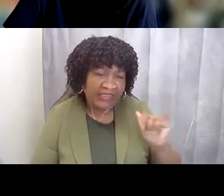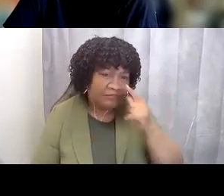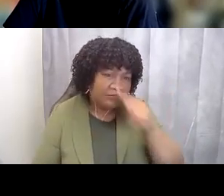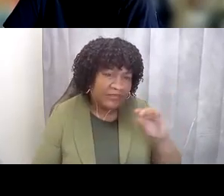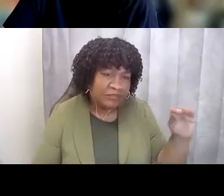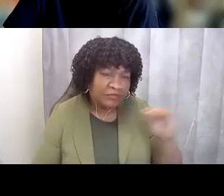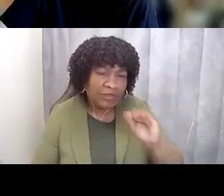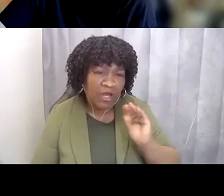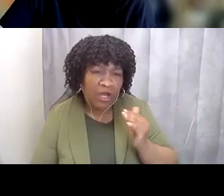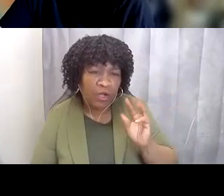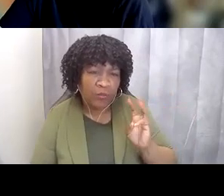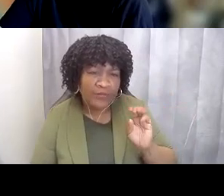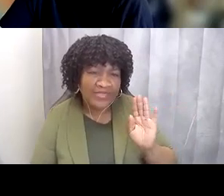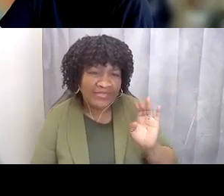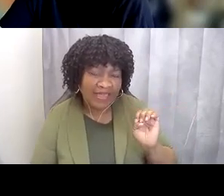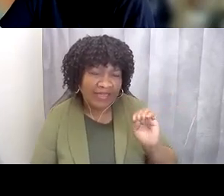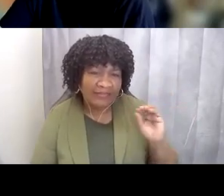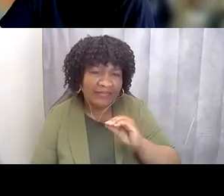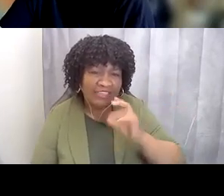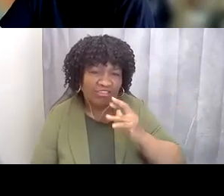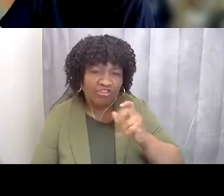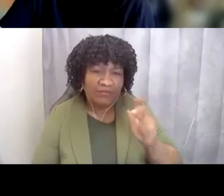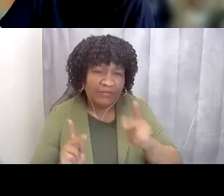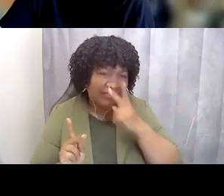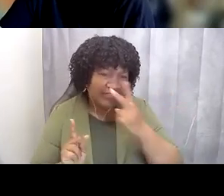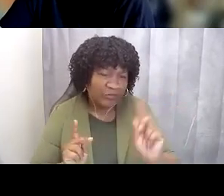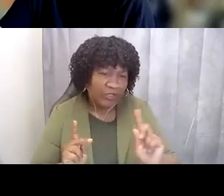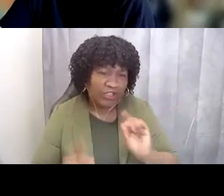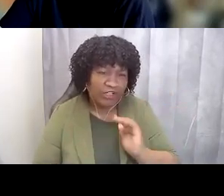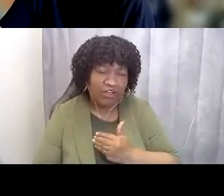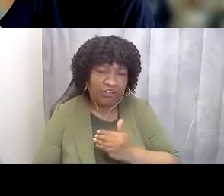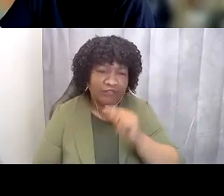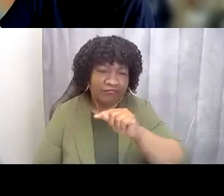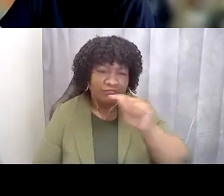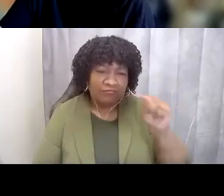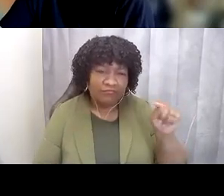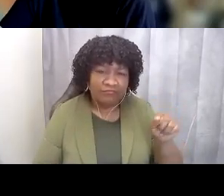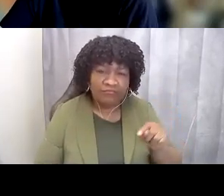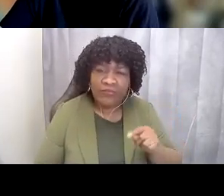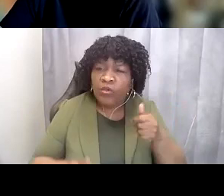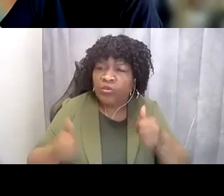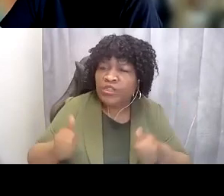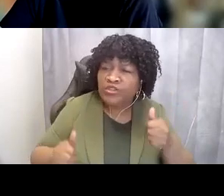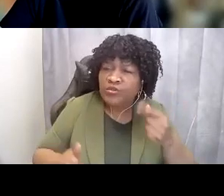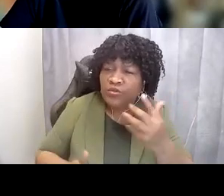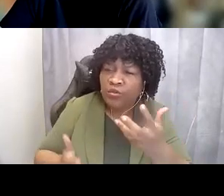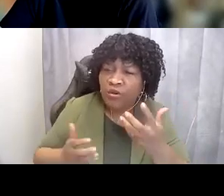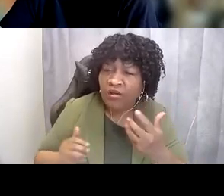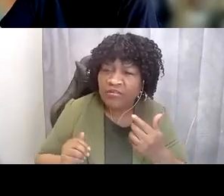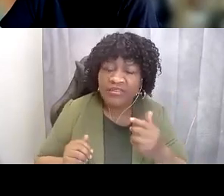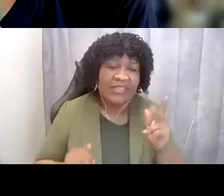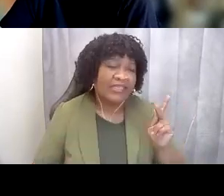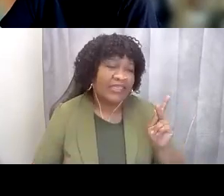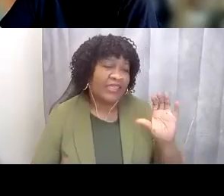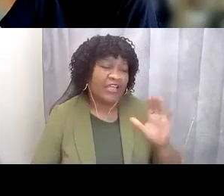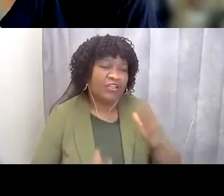in the chat. But what website? What website is that? The King County